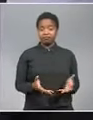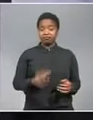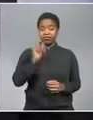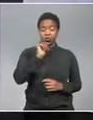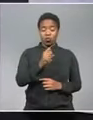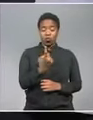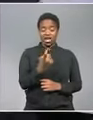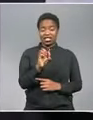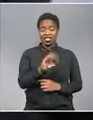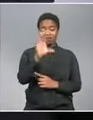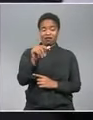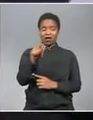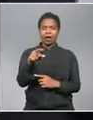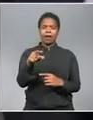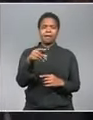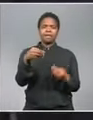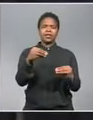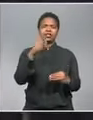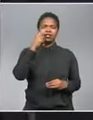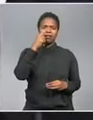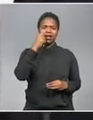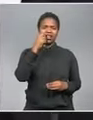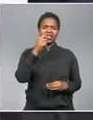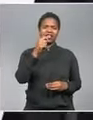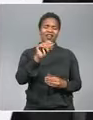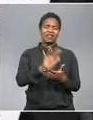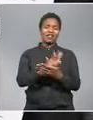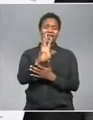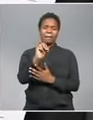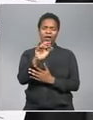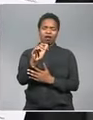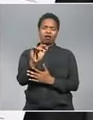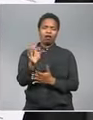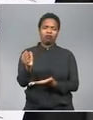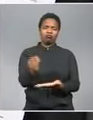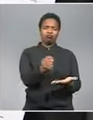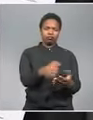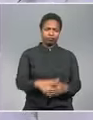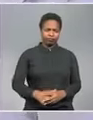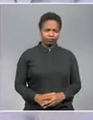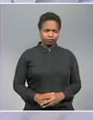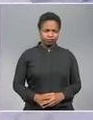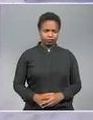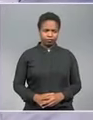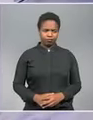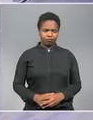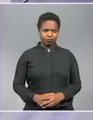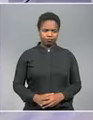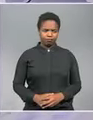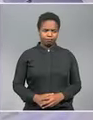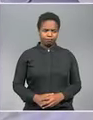South African businessman also chipped in with a 15 million rand donation. We are